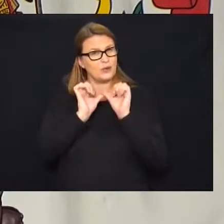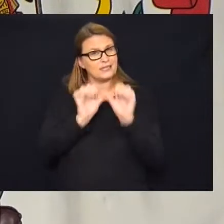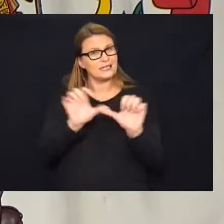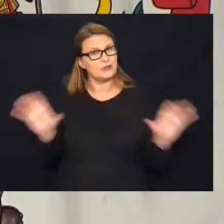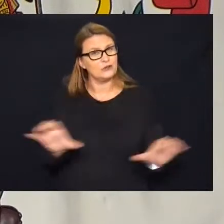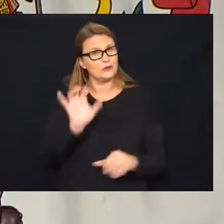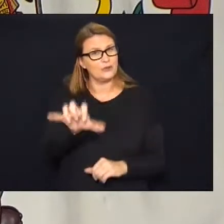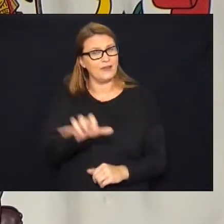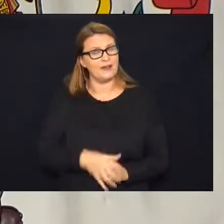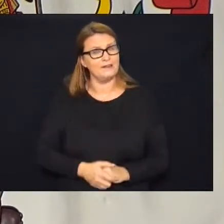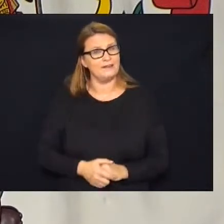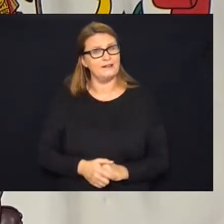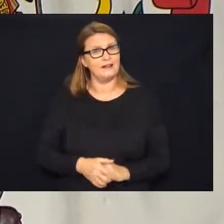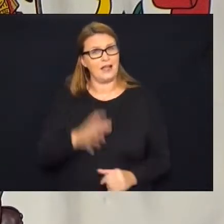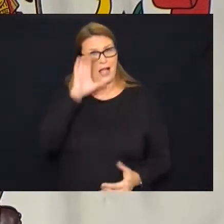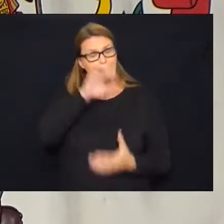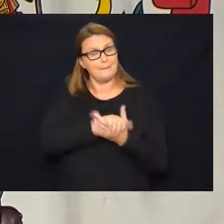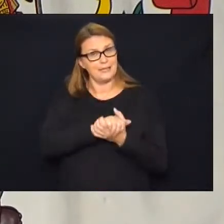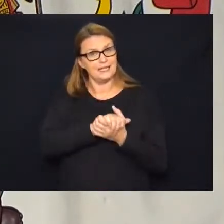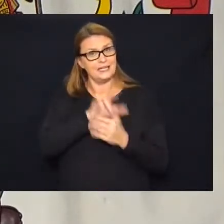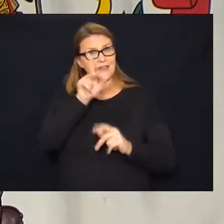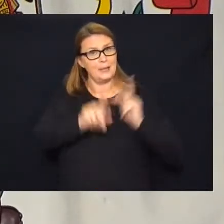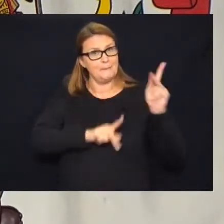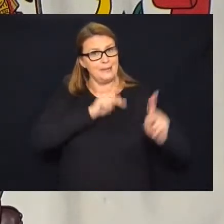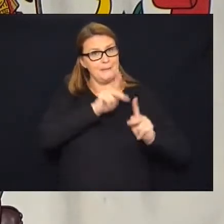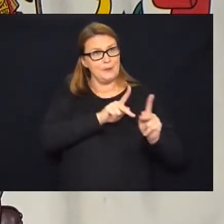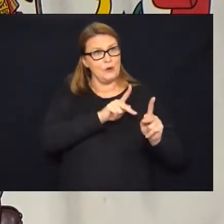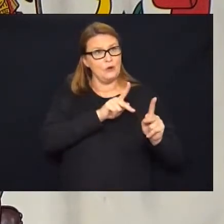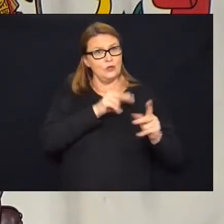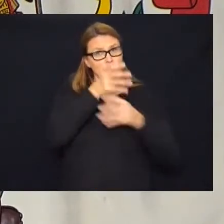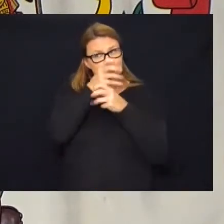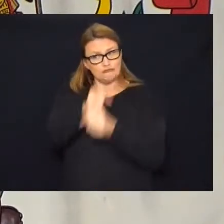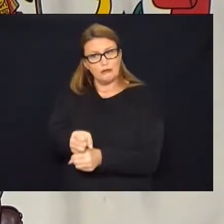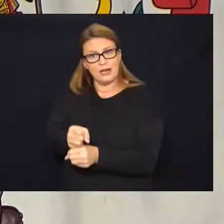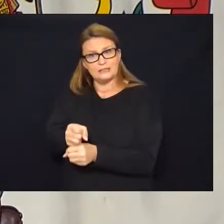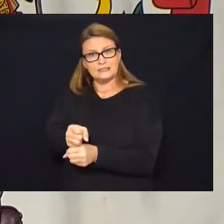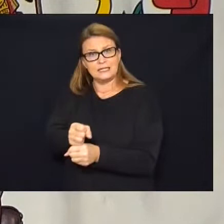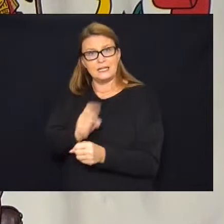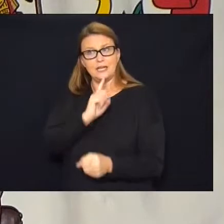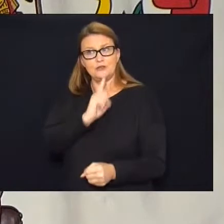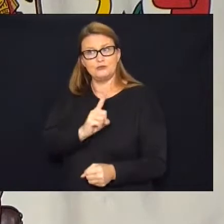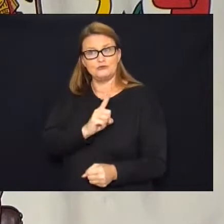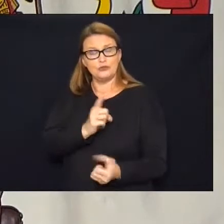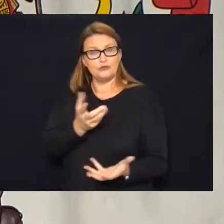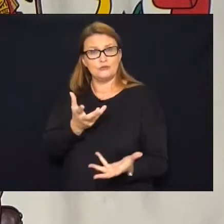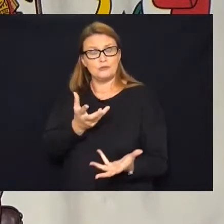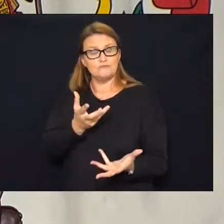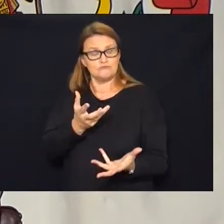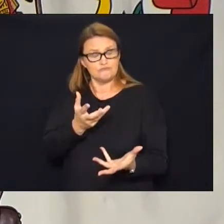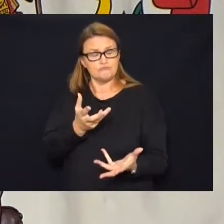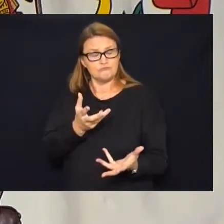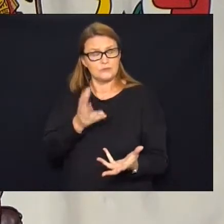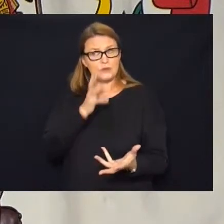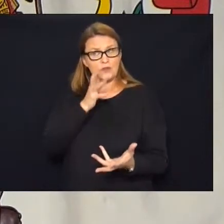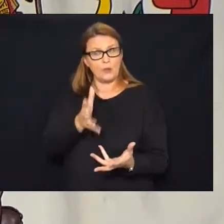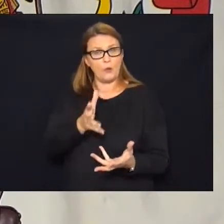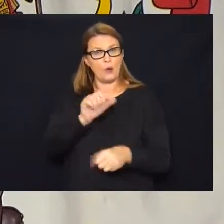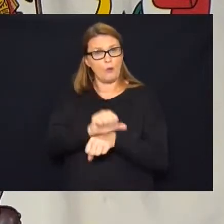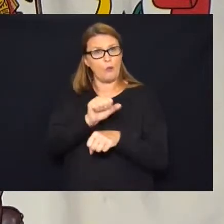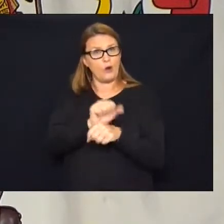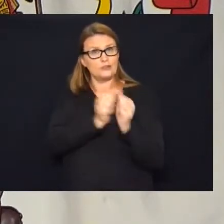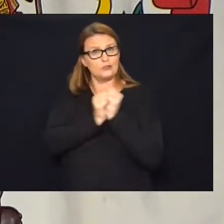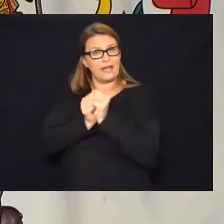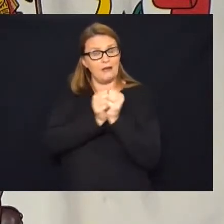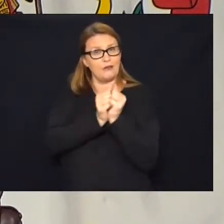do, because I truly believe if the people believe and trust in you and you tell them the truth, you know, absolutely they will pull